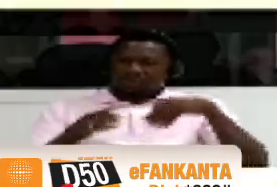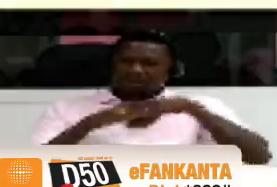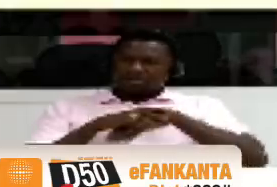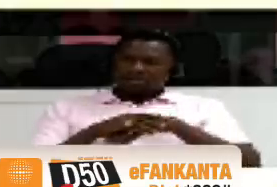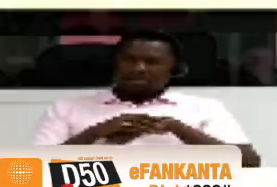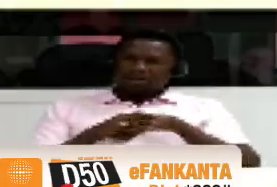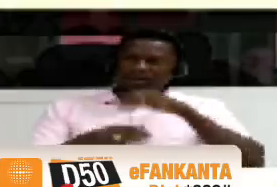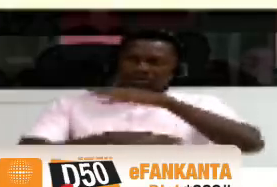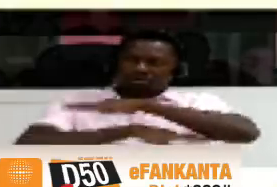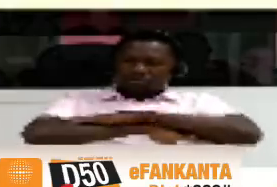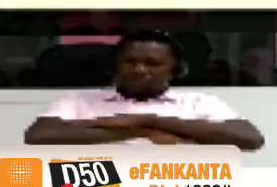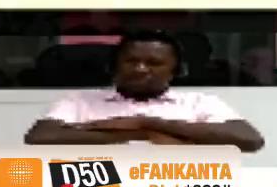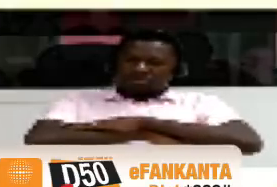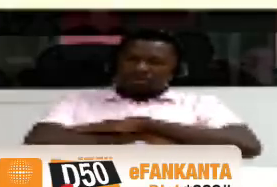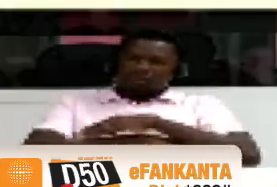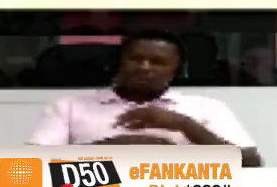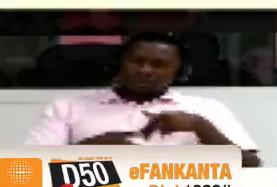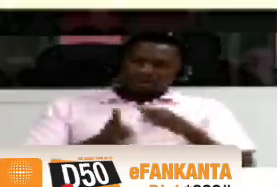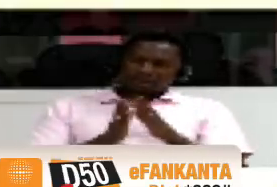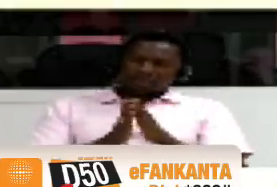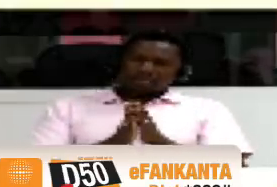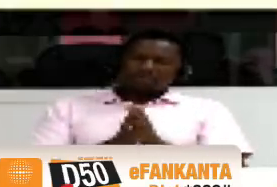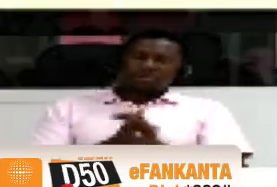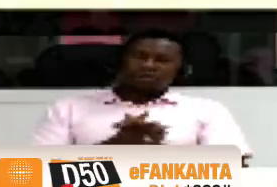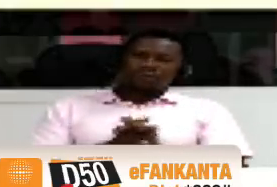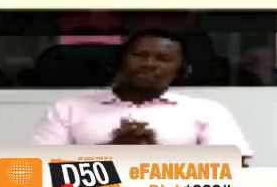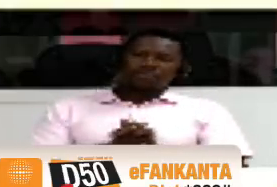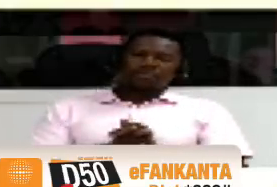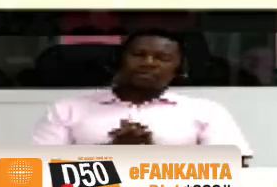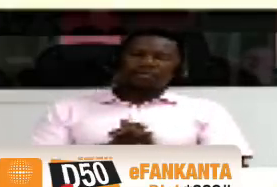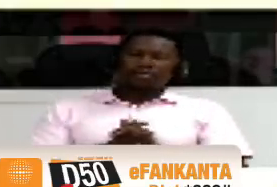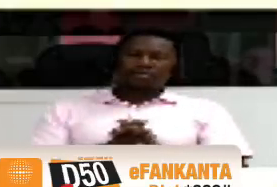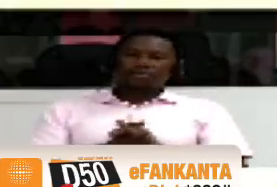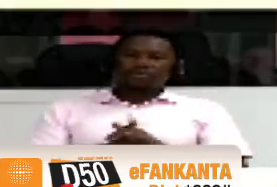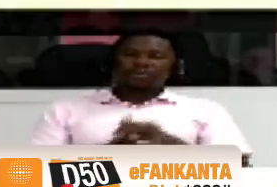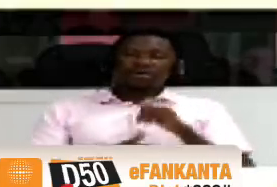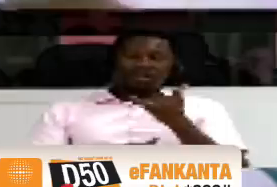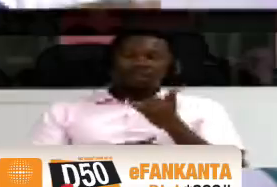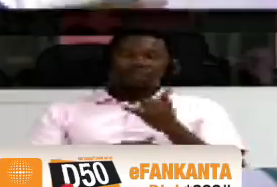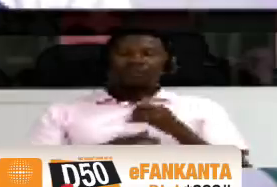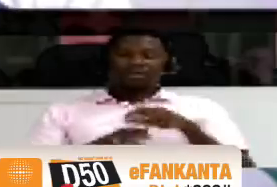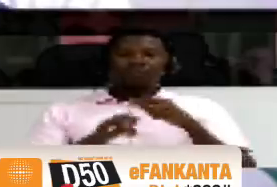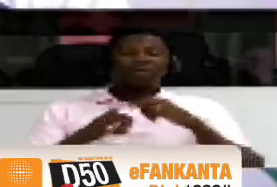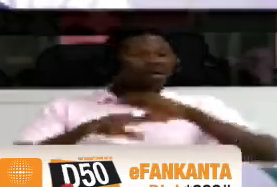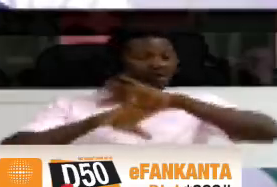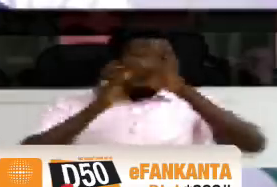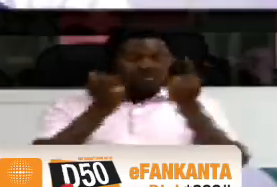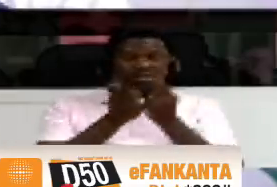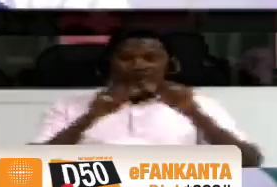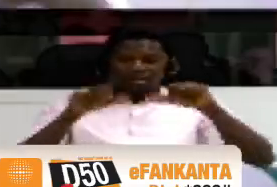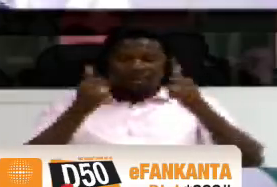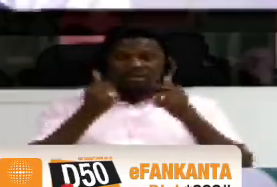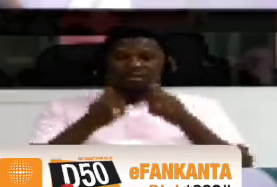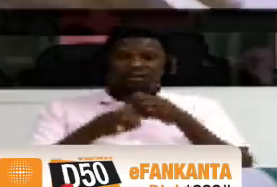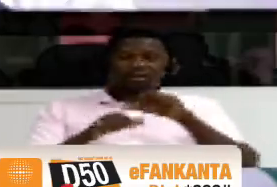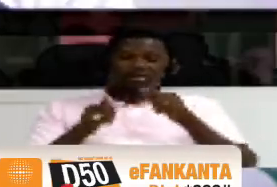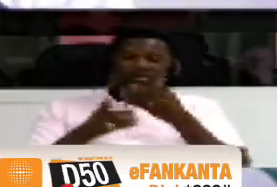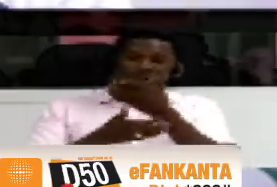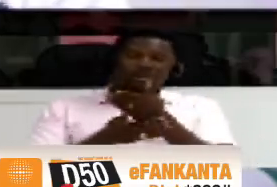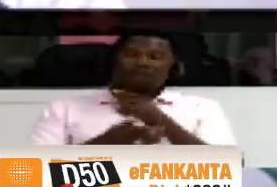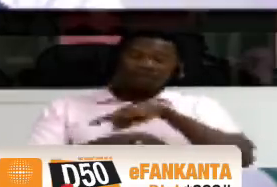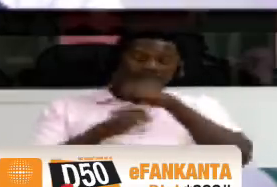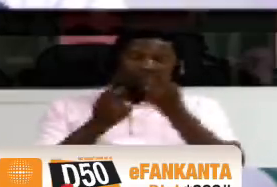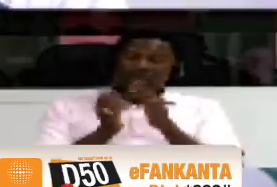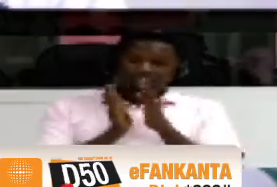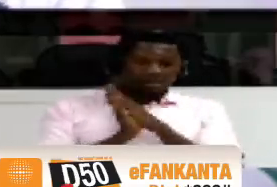system? Yeah, that was what obviously when everything started with that, everything went